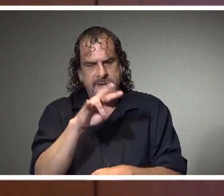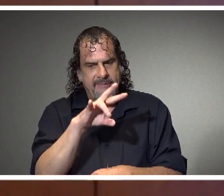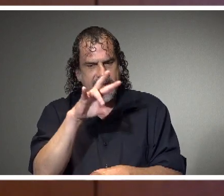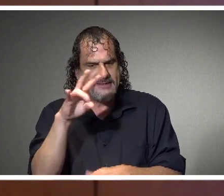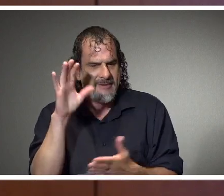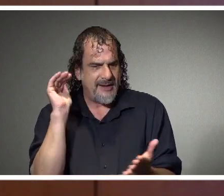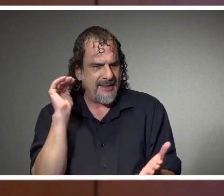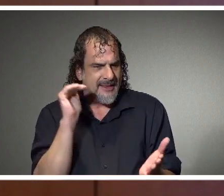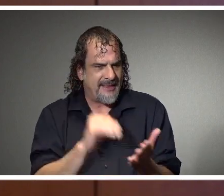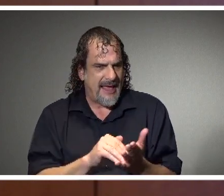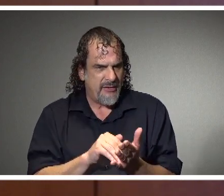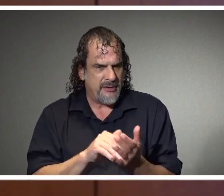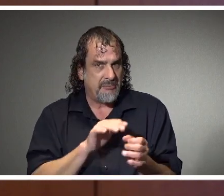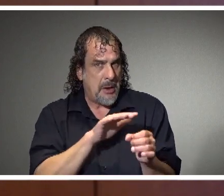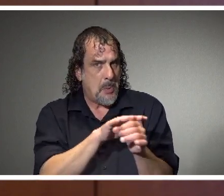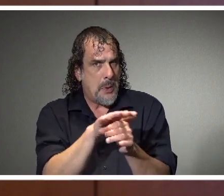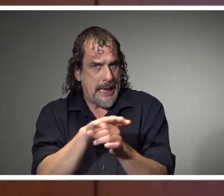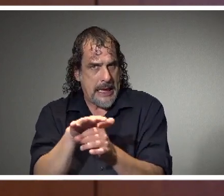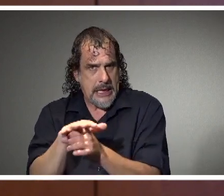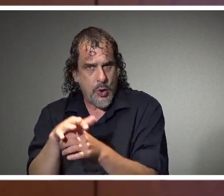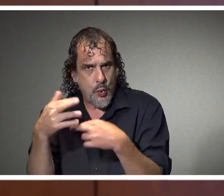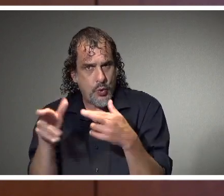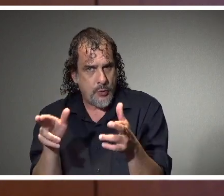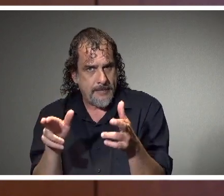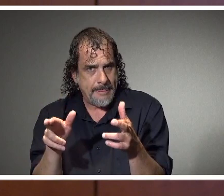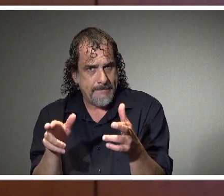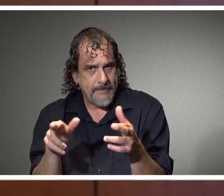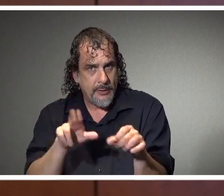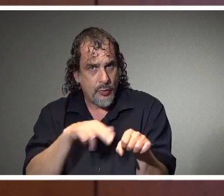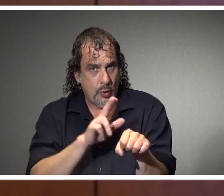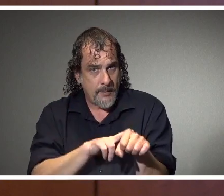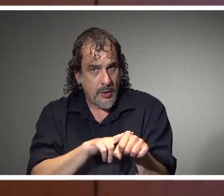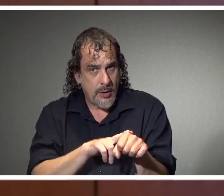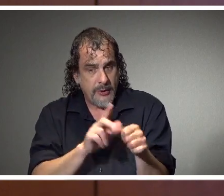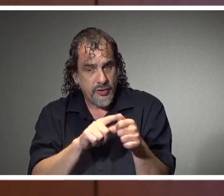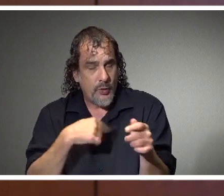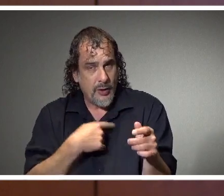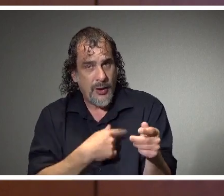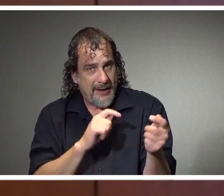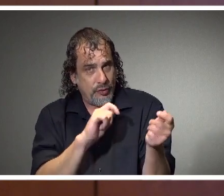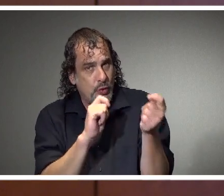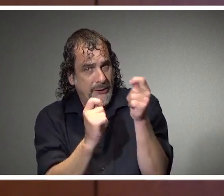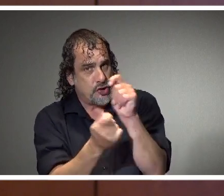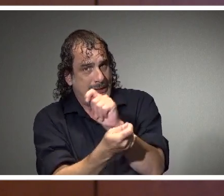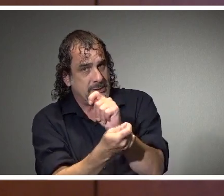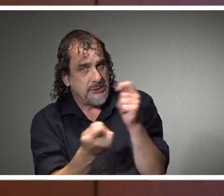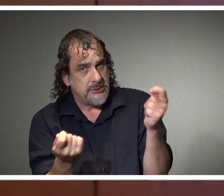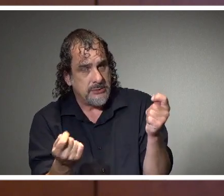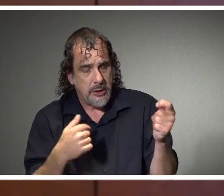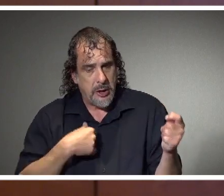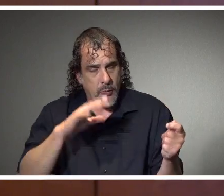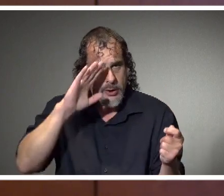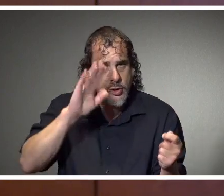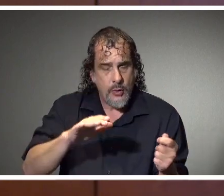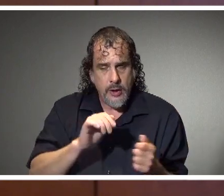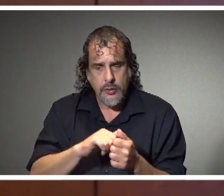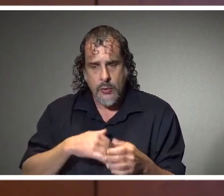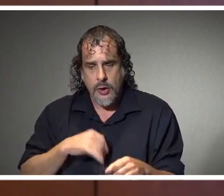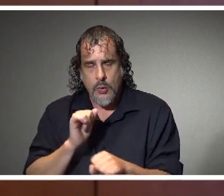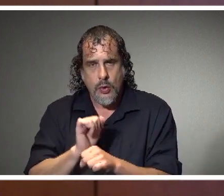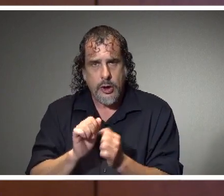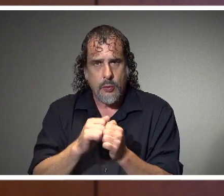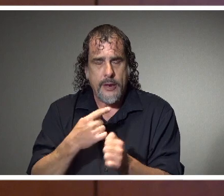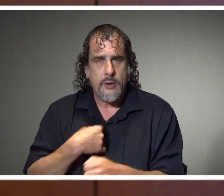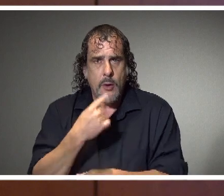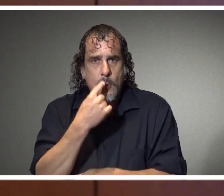77,000 capability right now in our normal shelters, so we're going to have to adjust, and we know that. So we're working with the American Red Cross, with